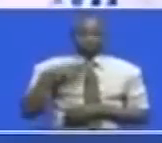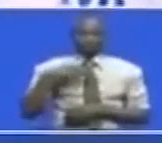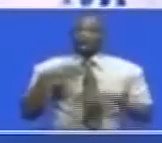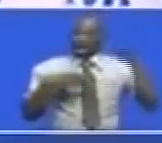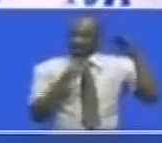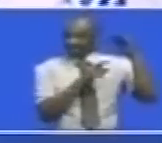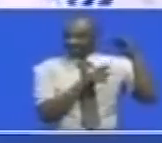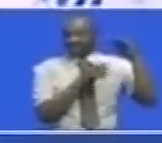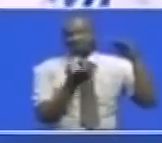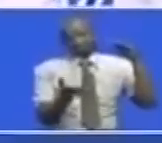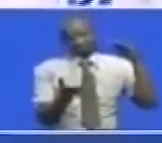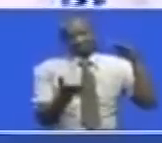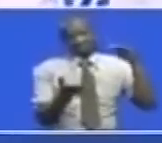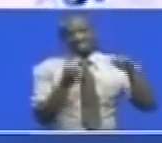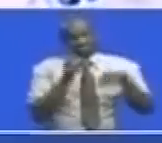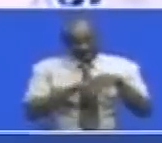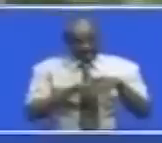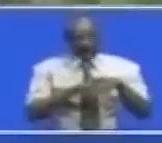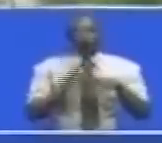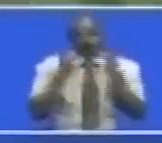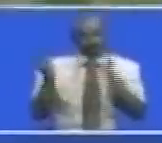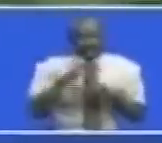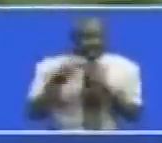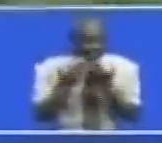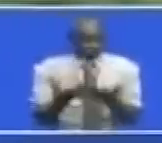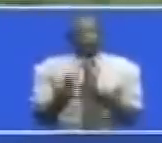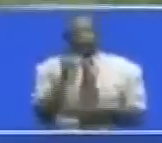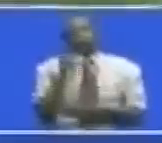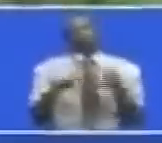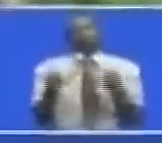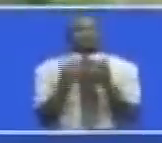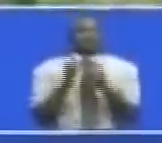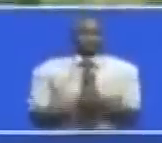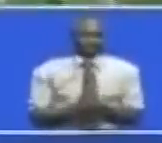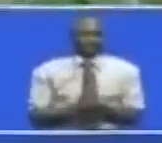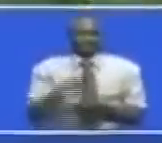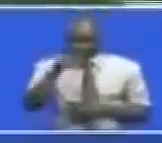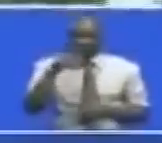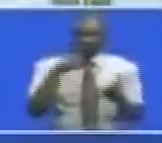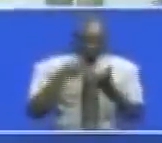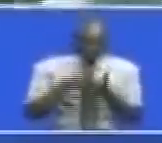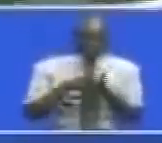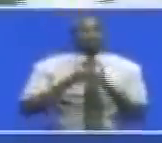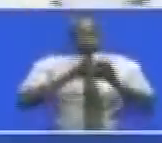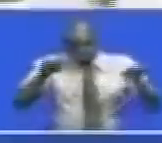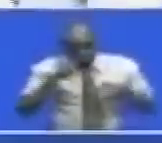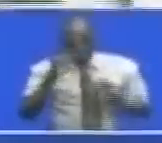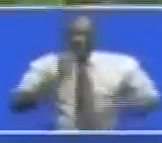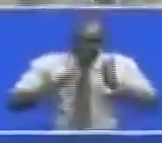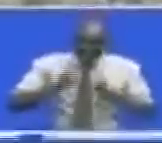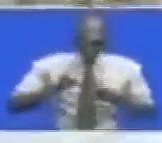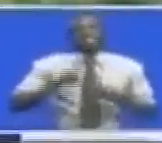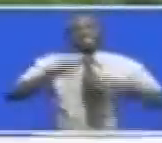higher, when we finally come to D-Day, where will we be? Triathlon combines swimming, cycling, and running.